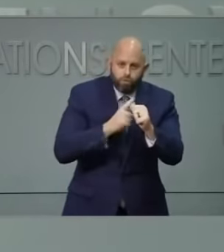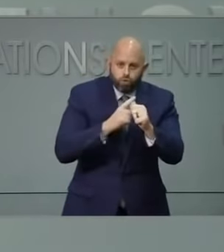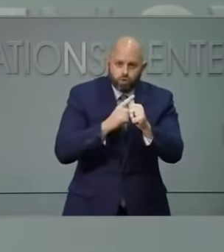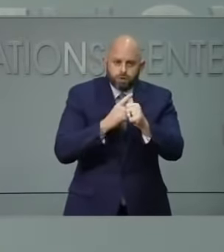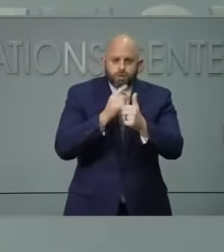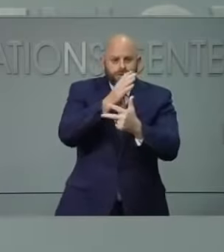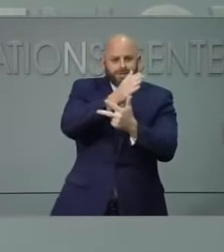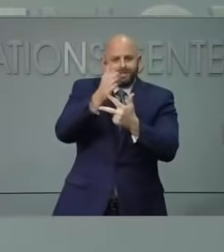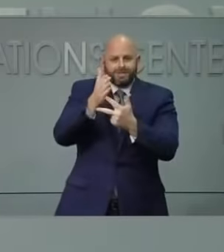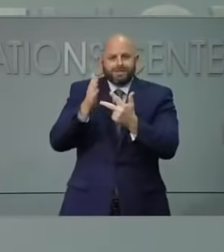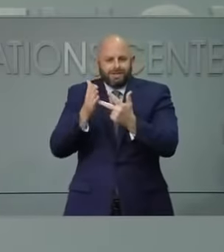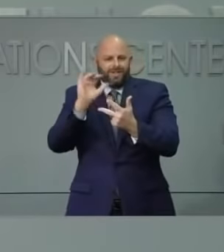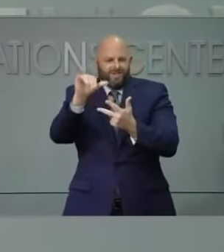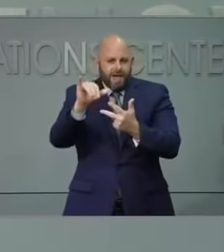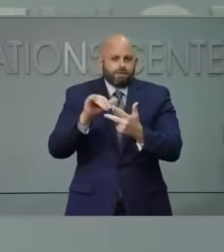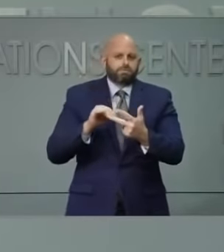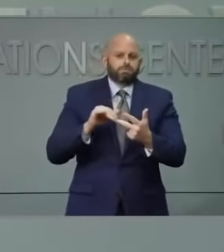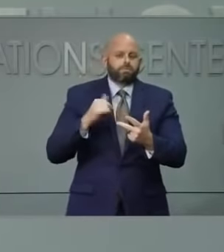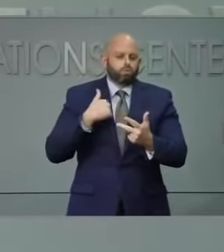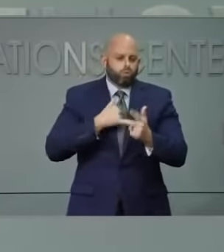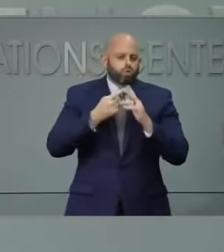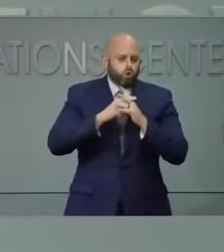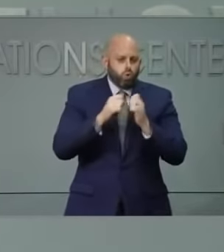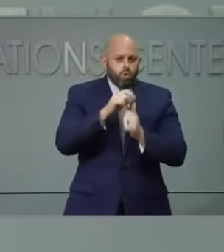the vaccine will go as we start. Thank you.